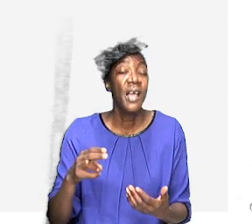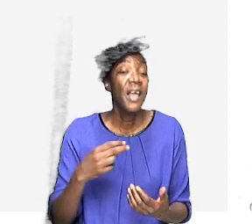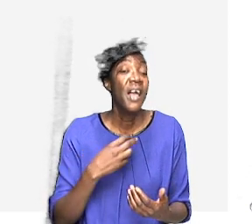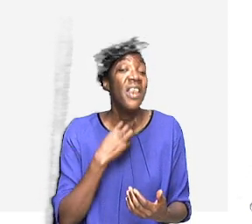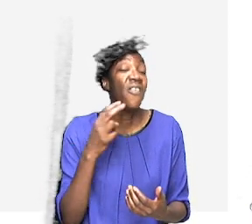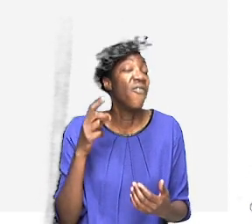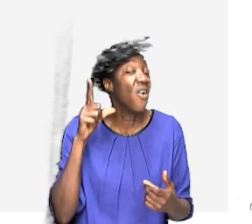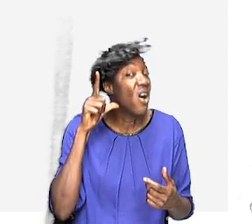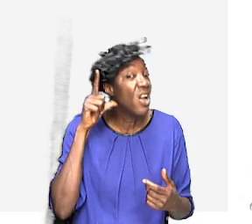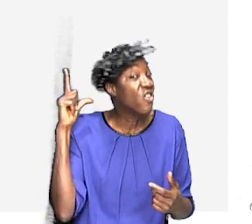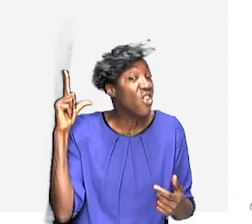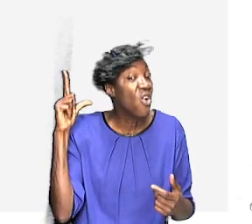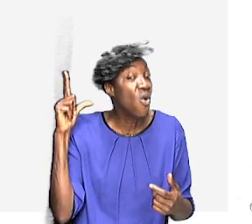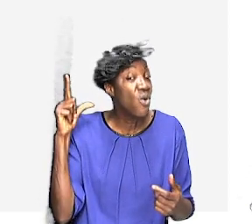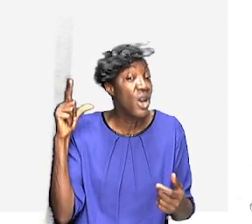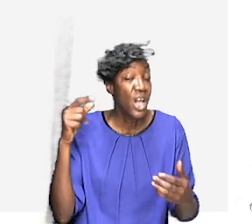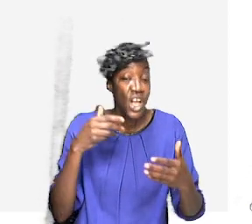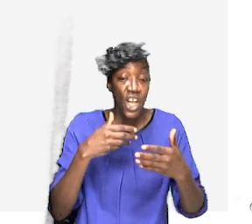says that the doorposts